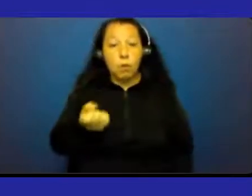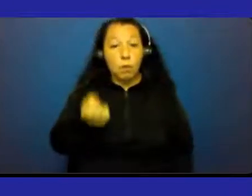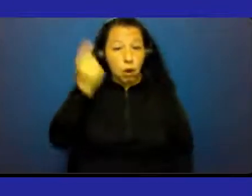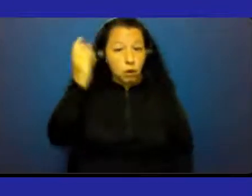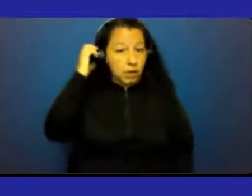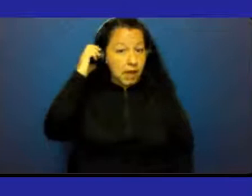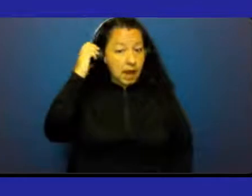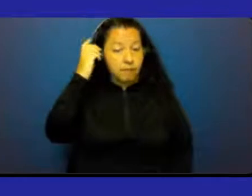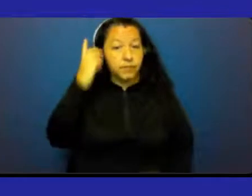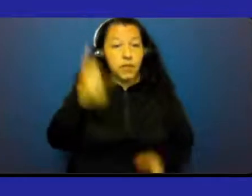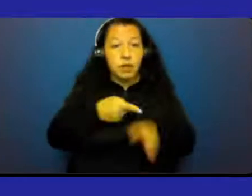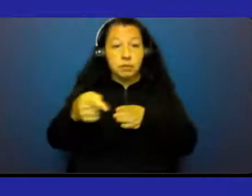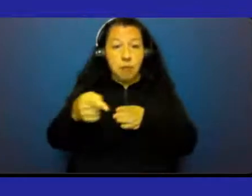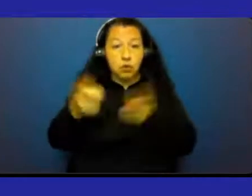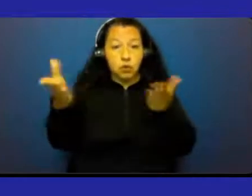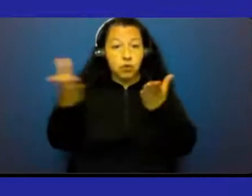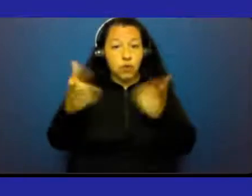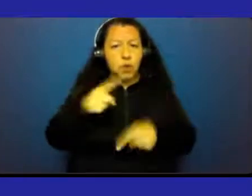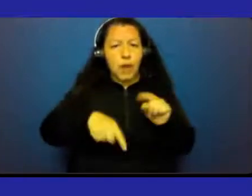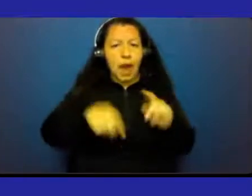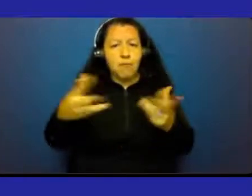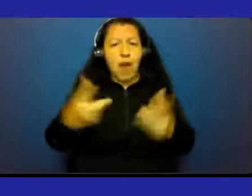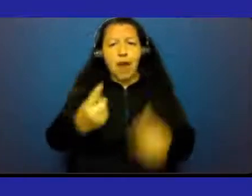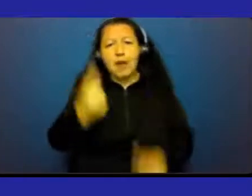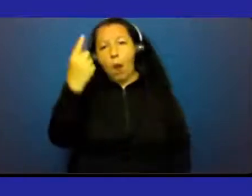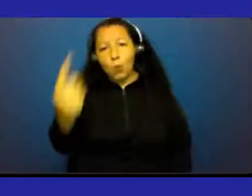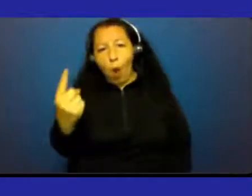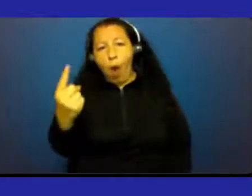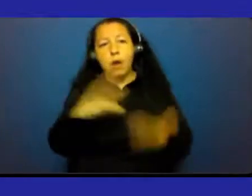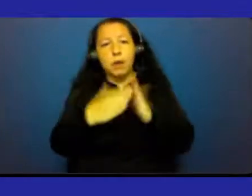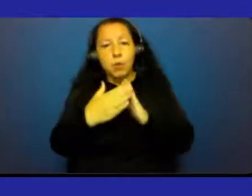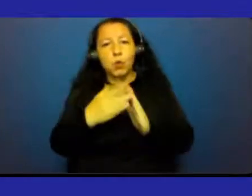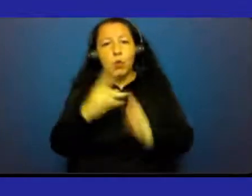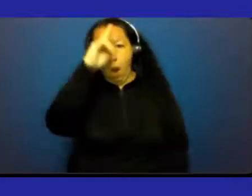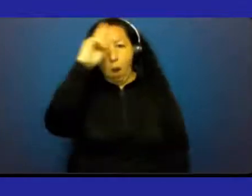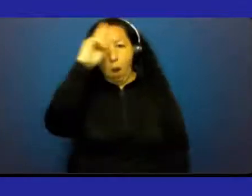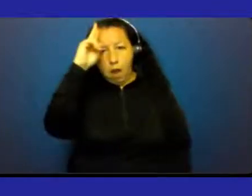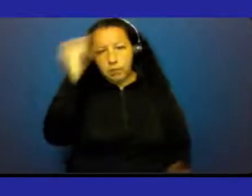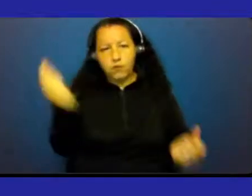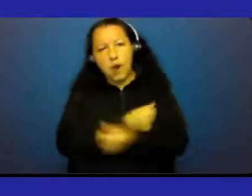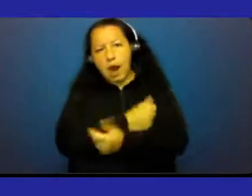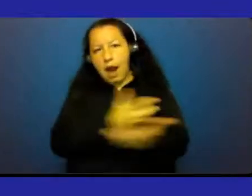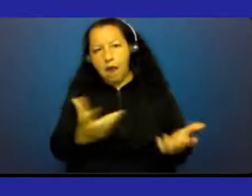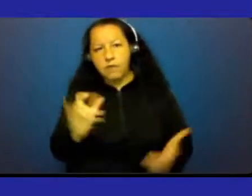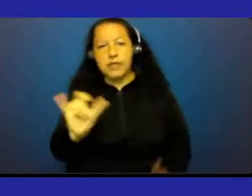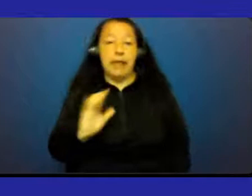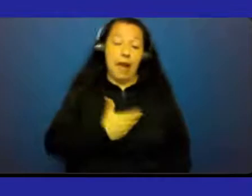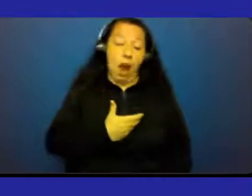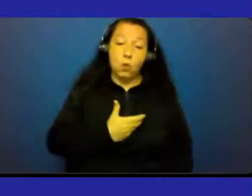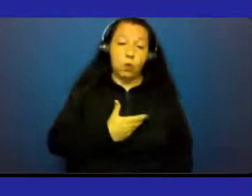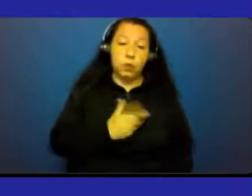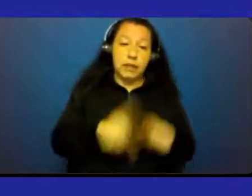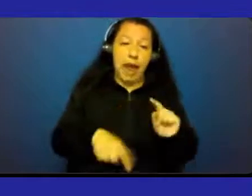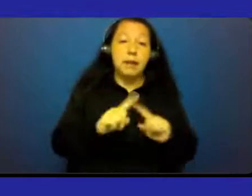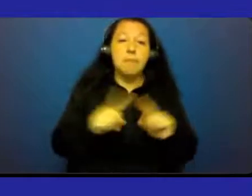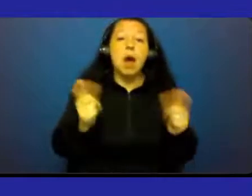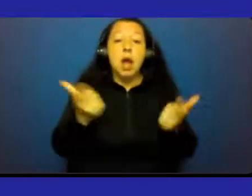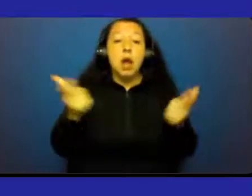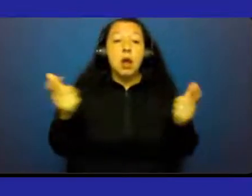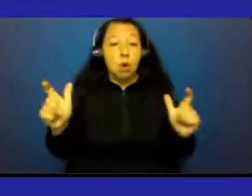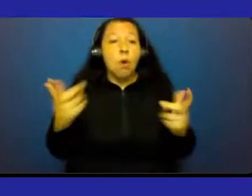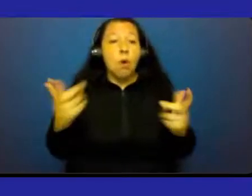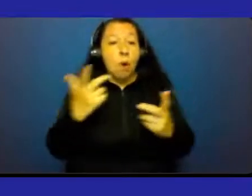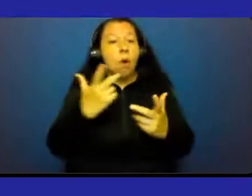services cannot be provided at one community hospital, in a single community hospital like ours, but a bigger effort should be